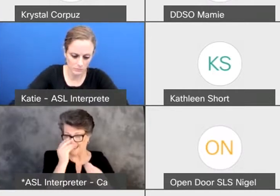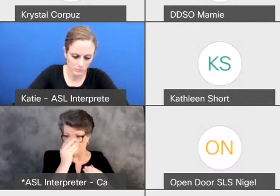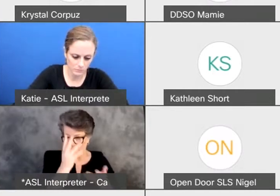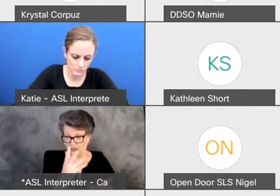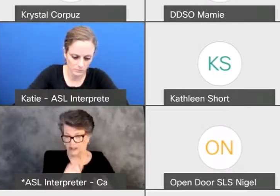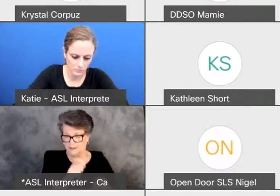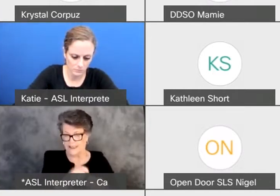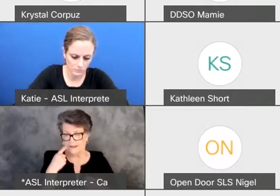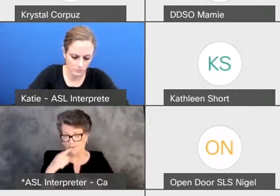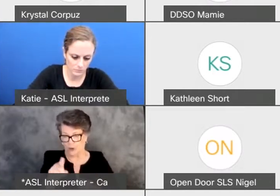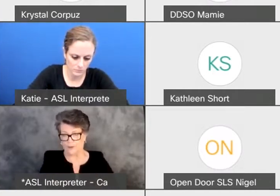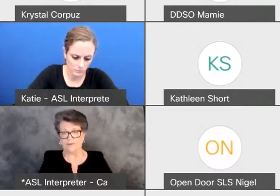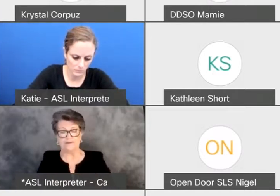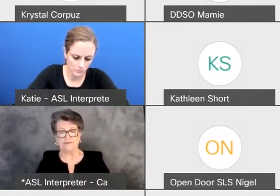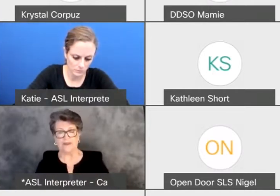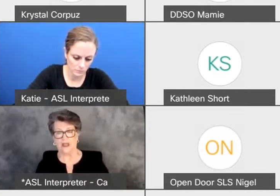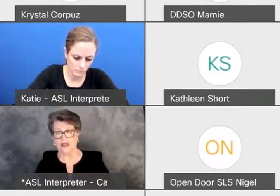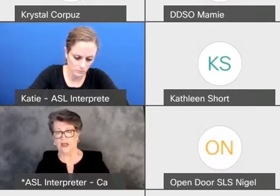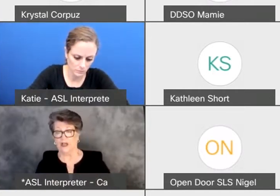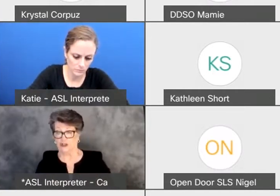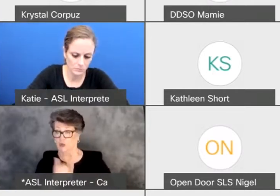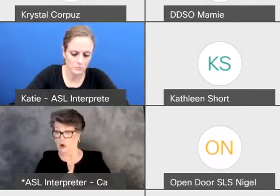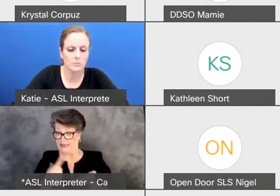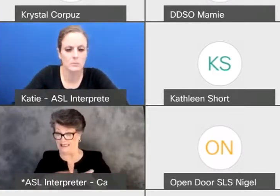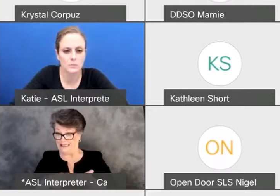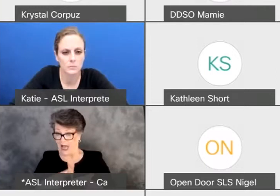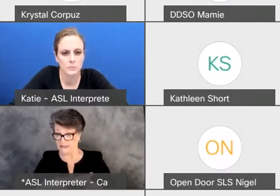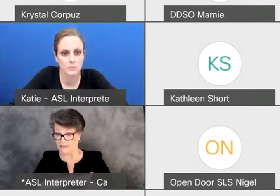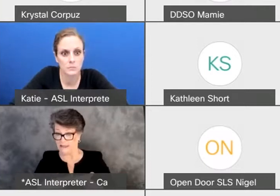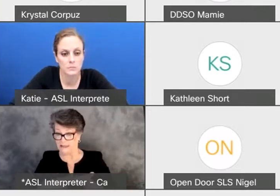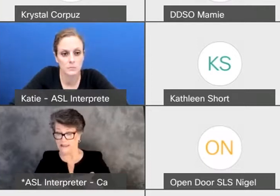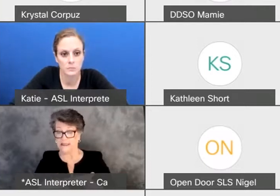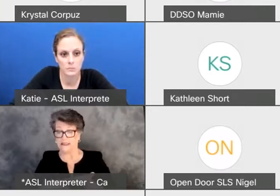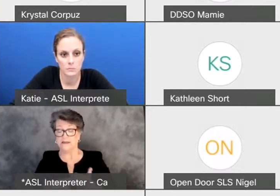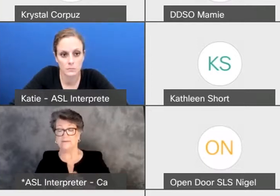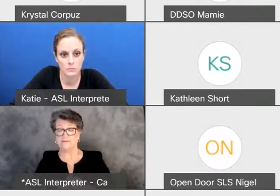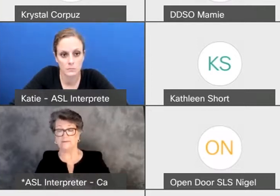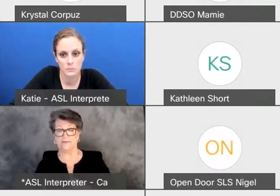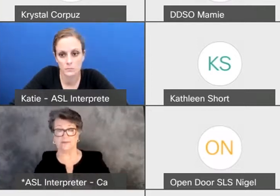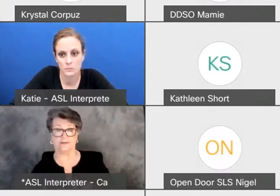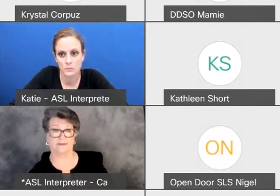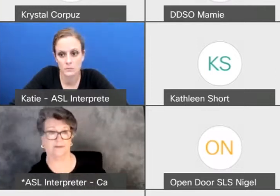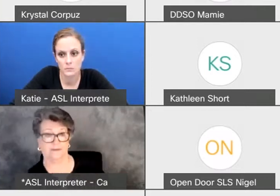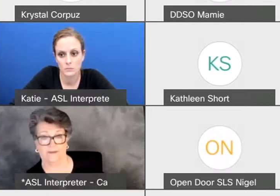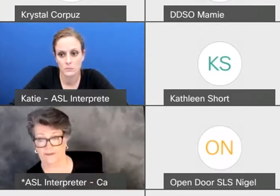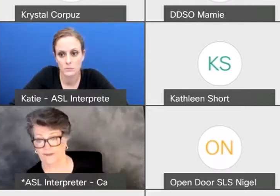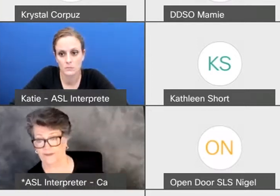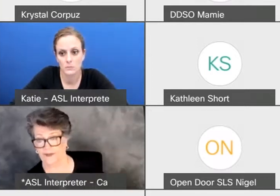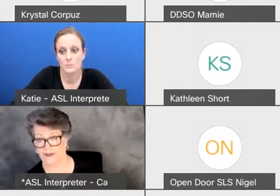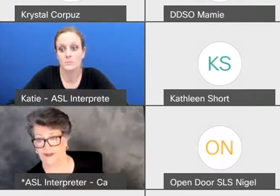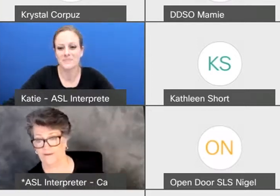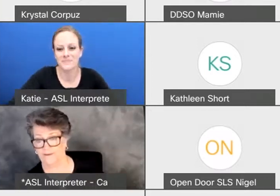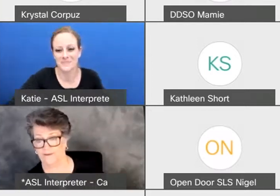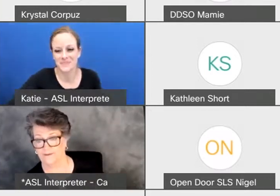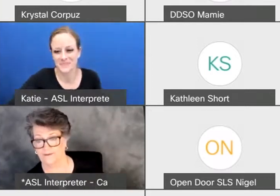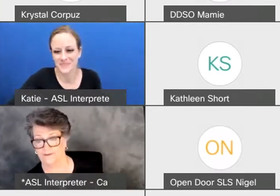specifically. So what we've discussed, and this is in, I guess this is in line with our provider